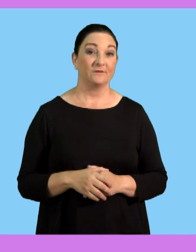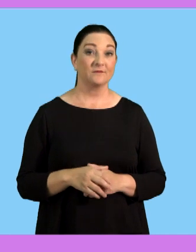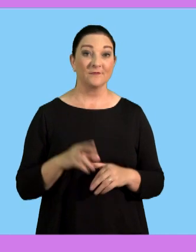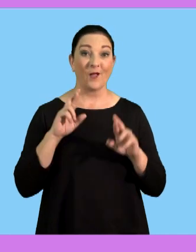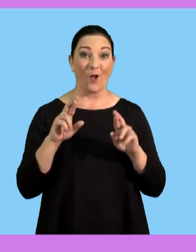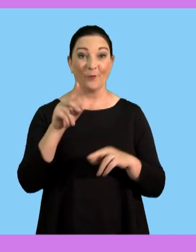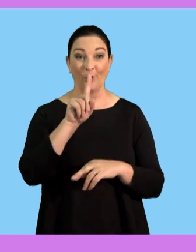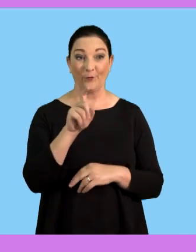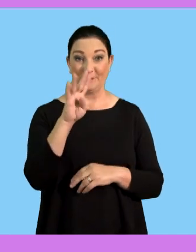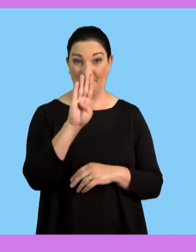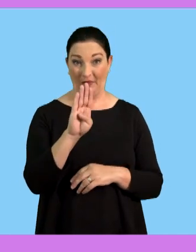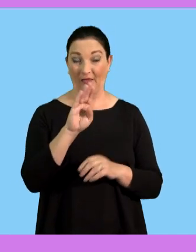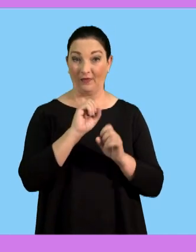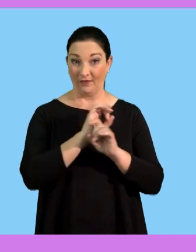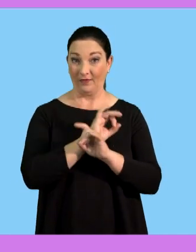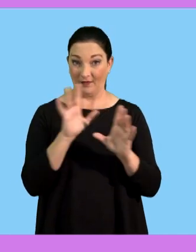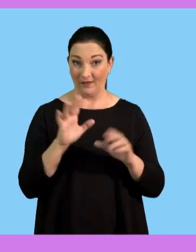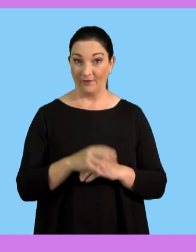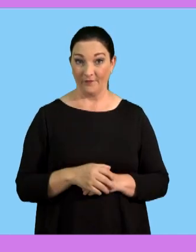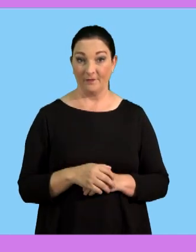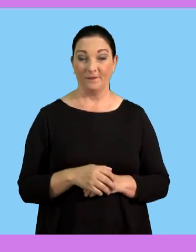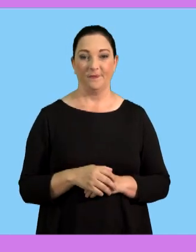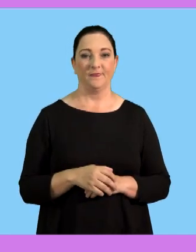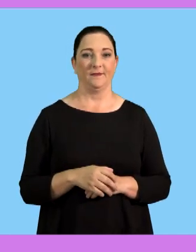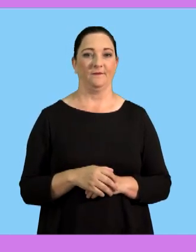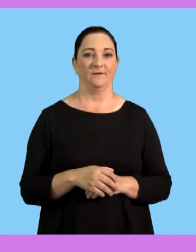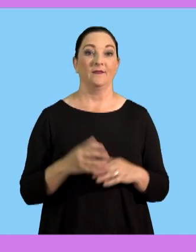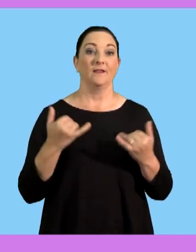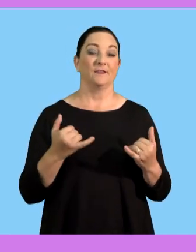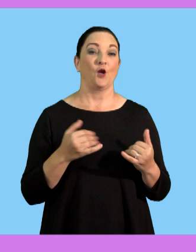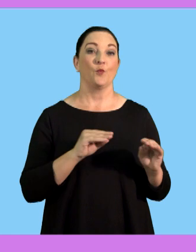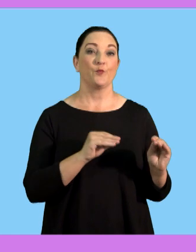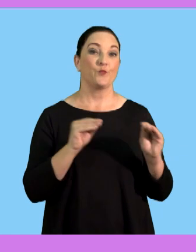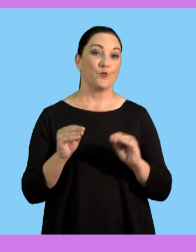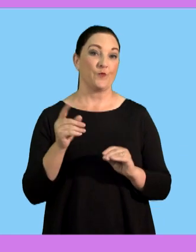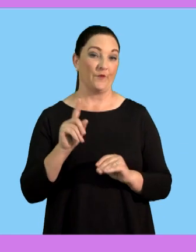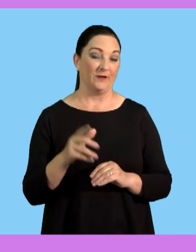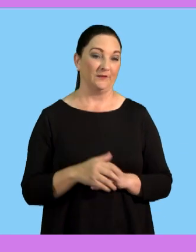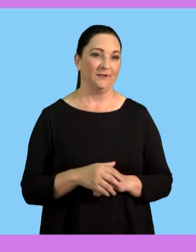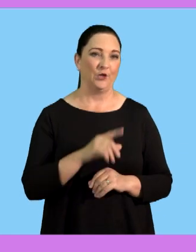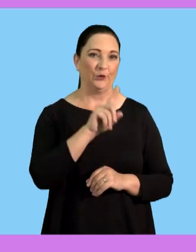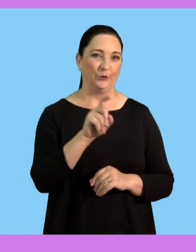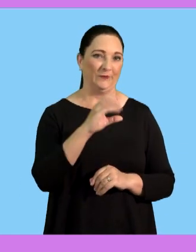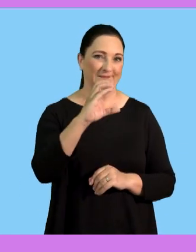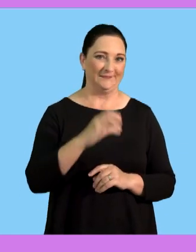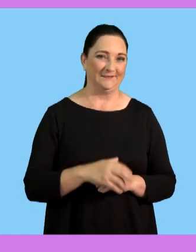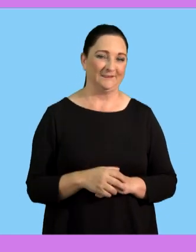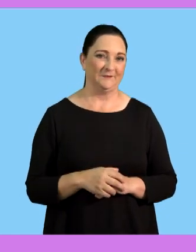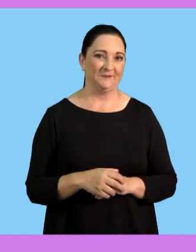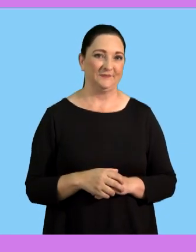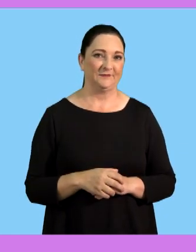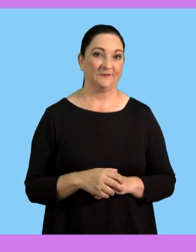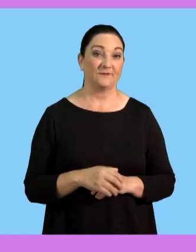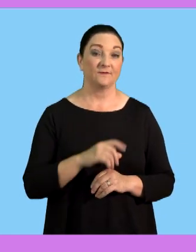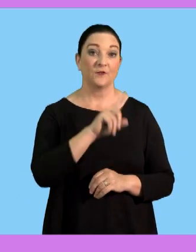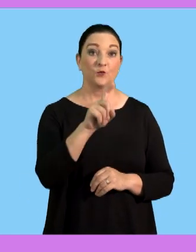All right. Guys, I hope question number B is clear to all of you. I will now be moving to question number